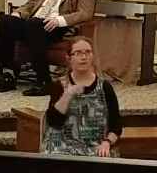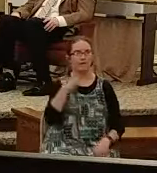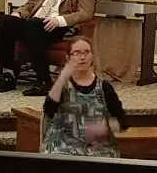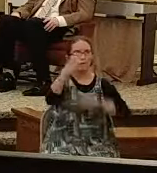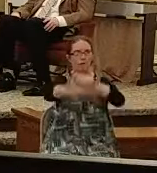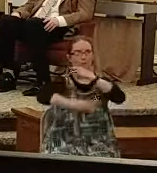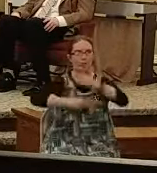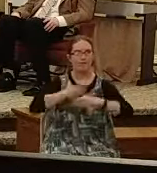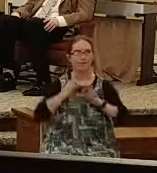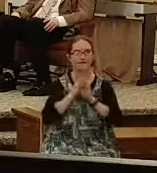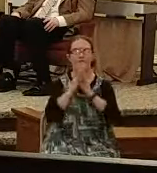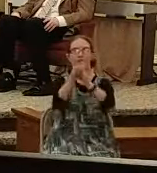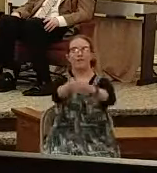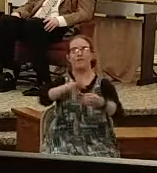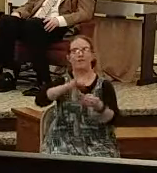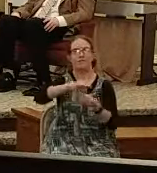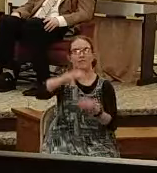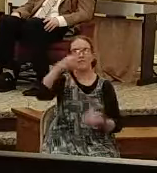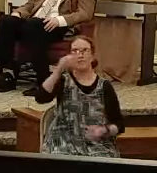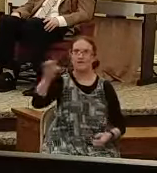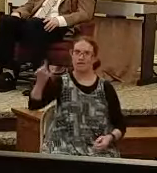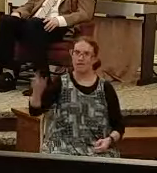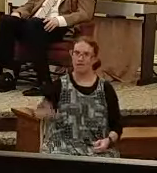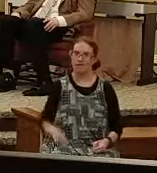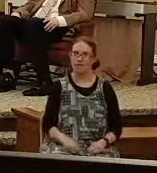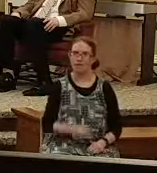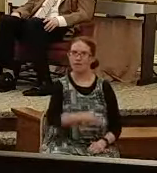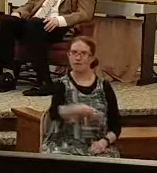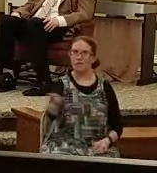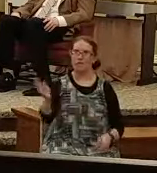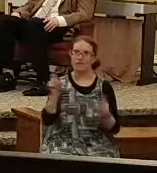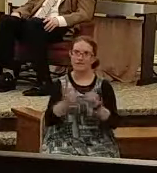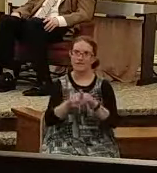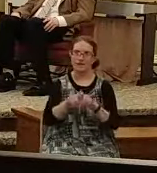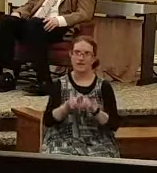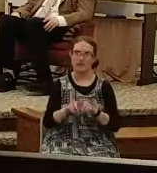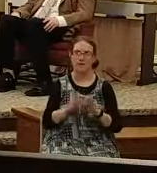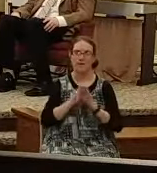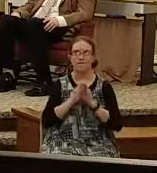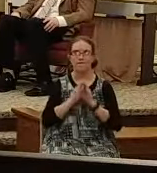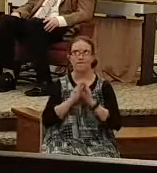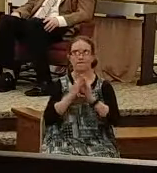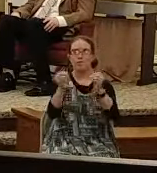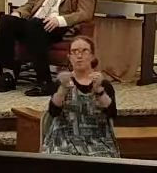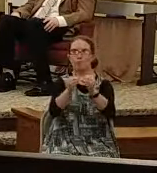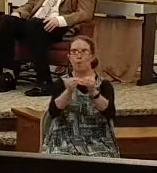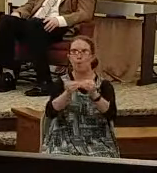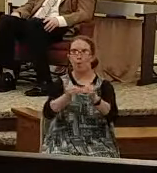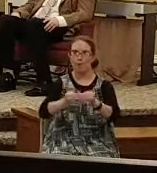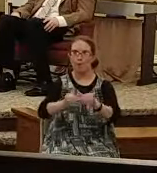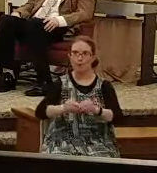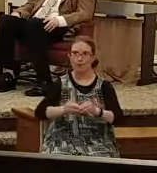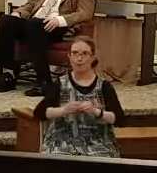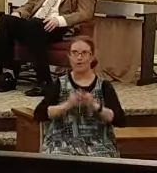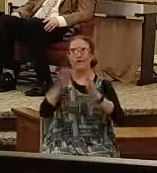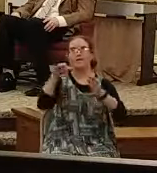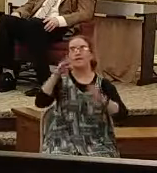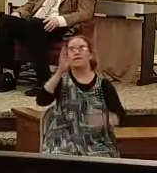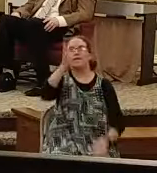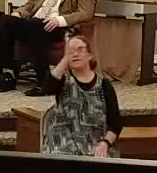world has their faith in their spirits of hell. Amen. If we can put the same amount of faith in, or more faith even, in